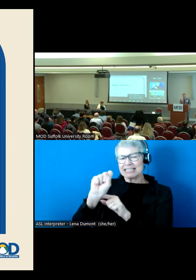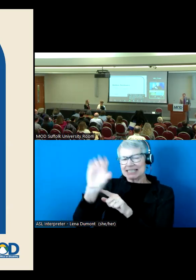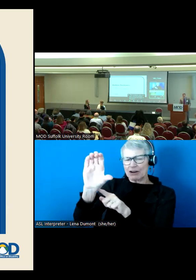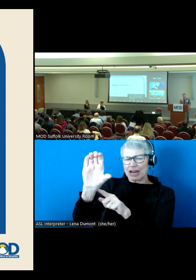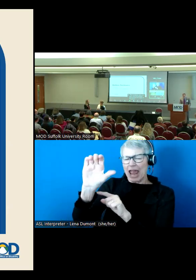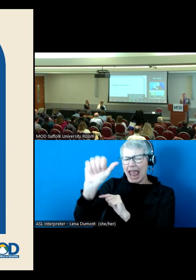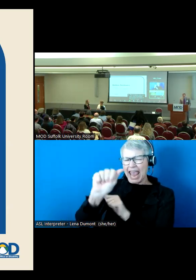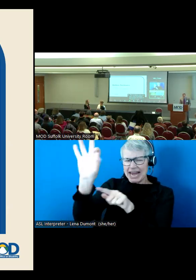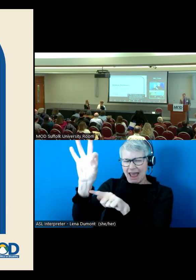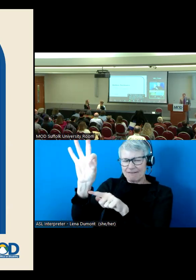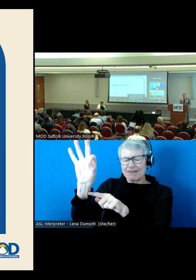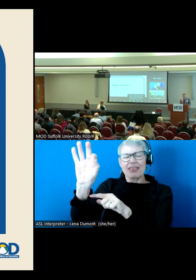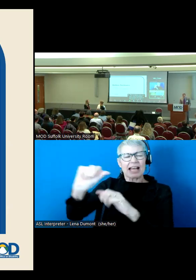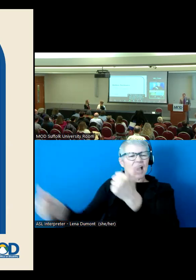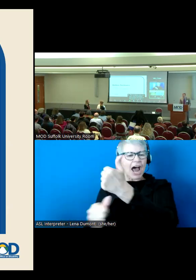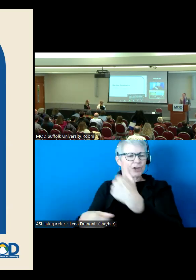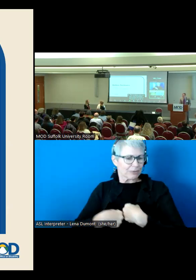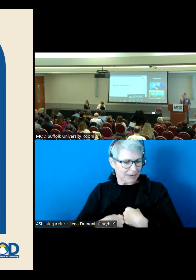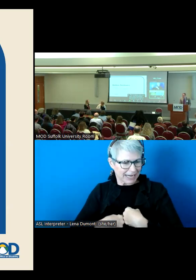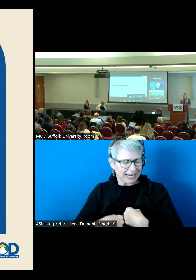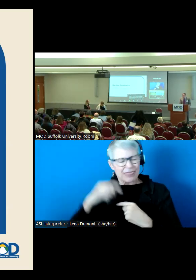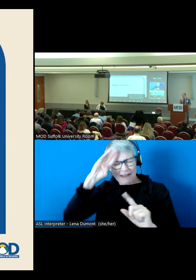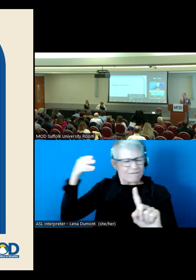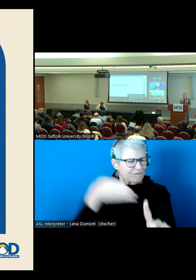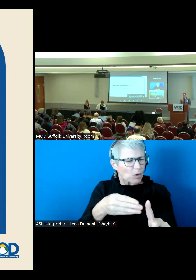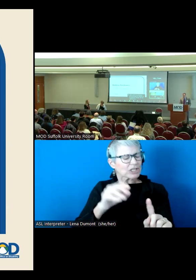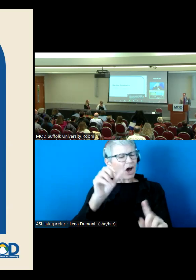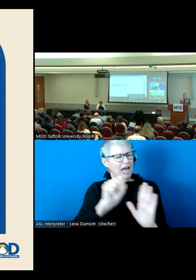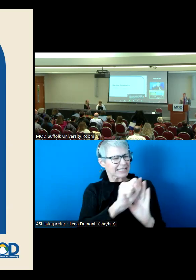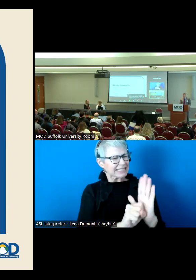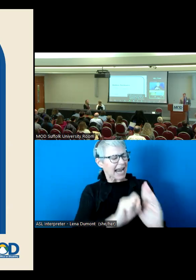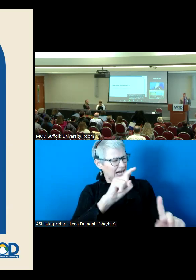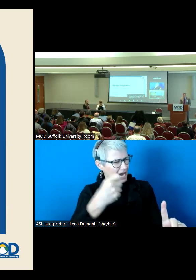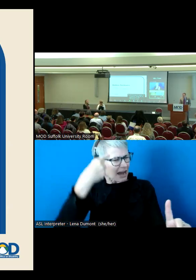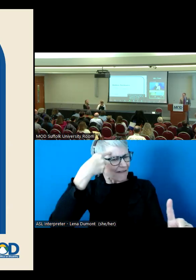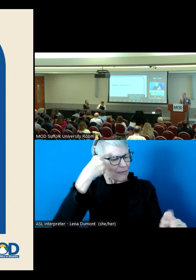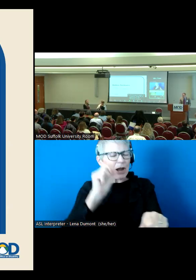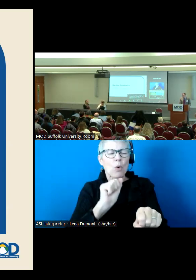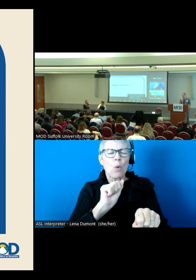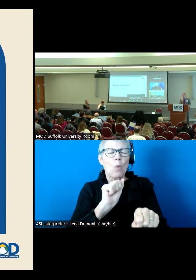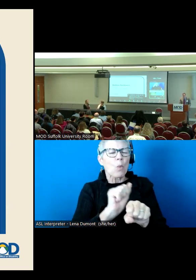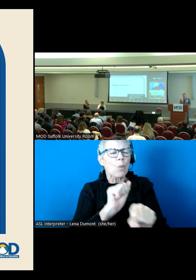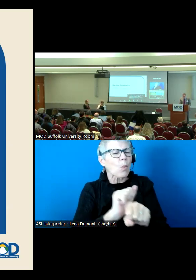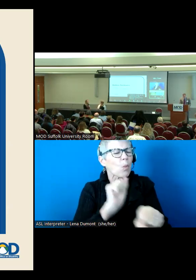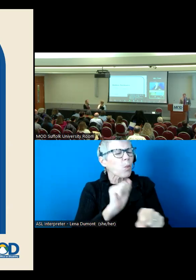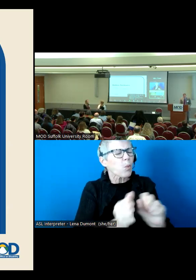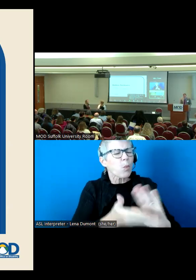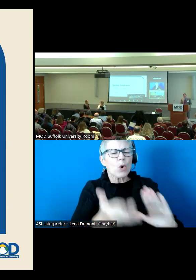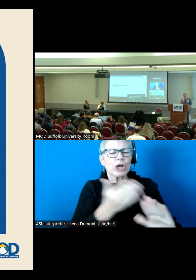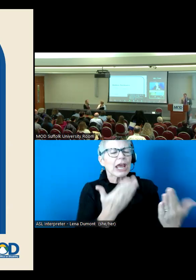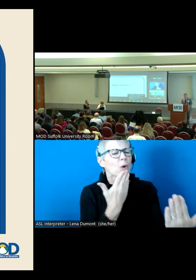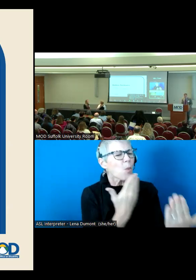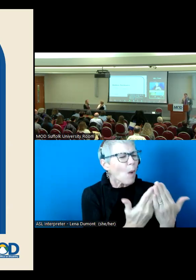agencies, focus on state government working well and effectively. We spend a lot of time with